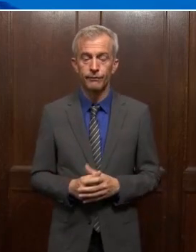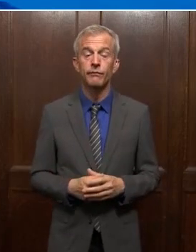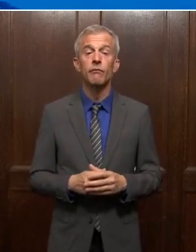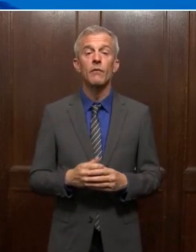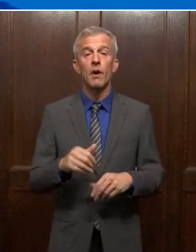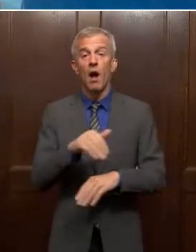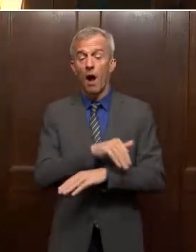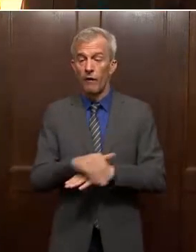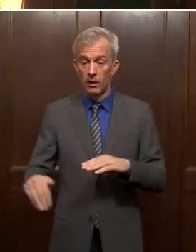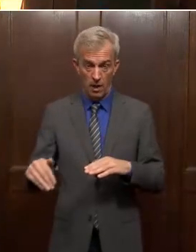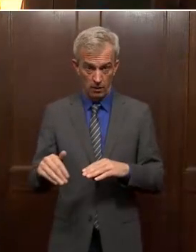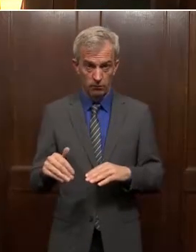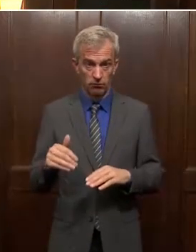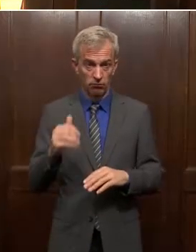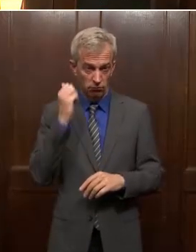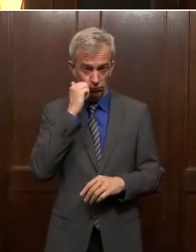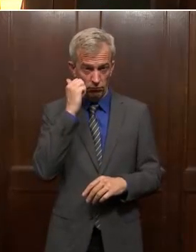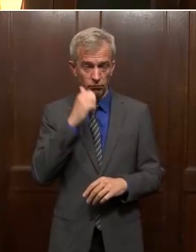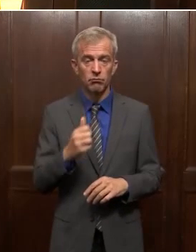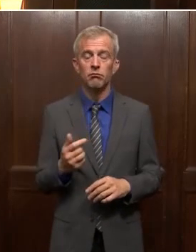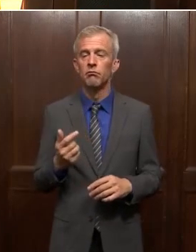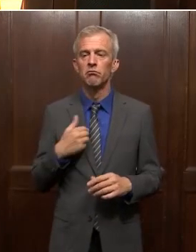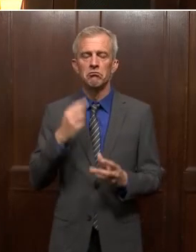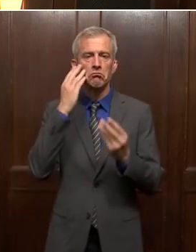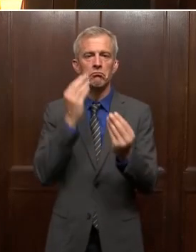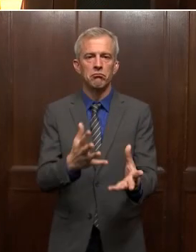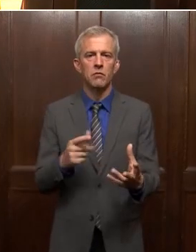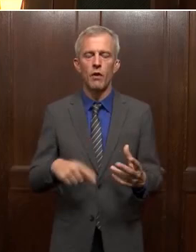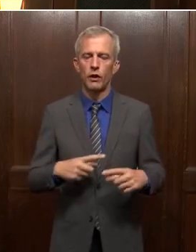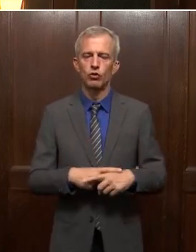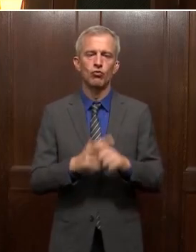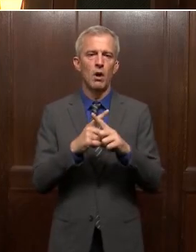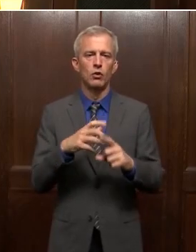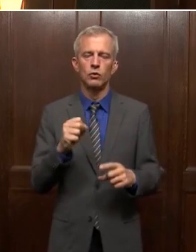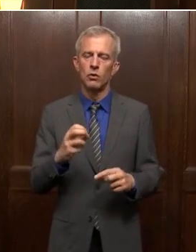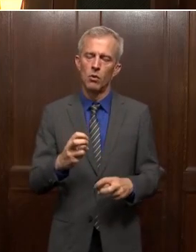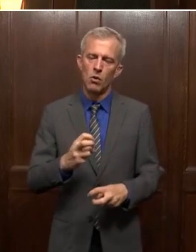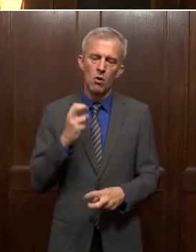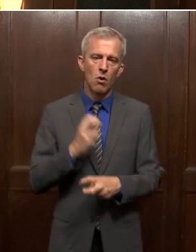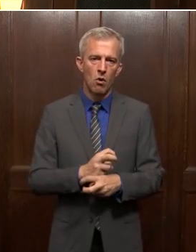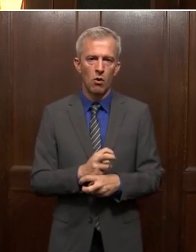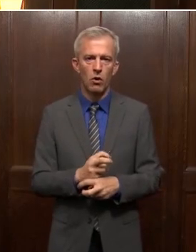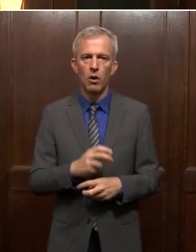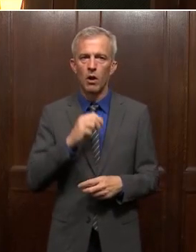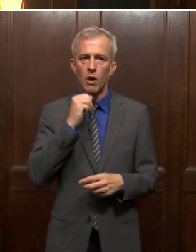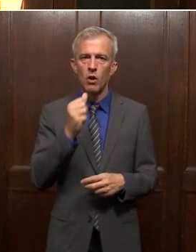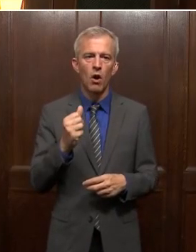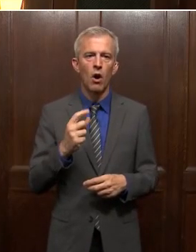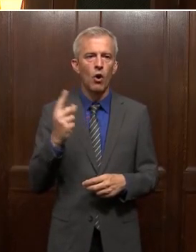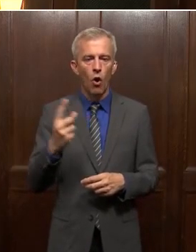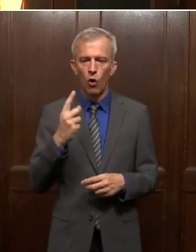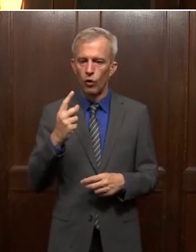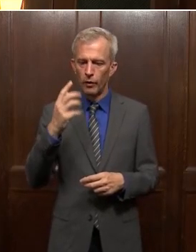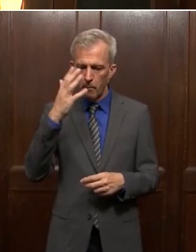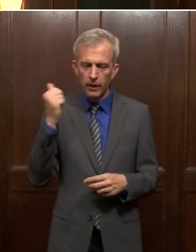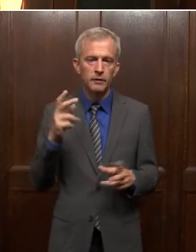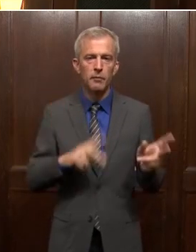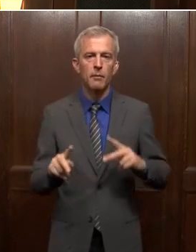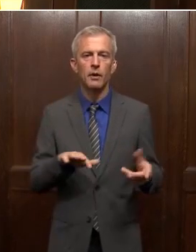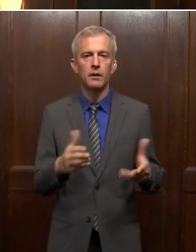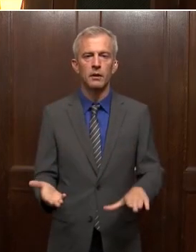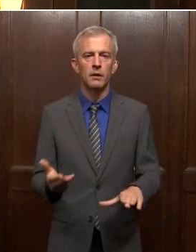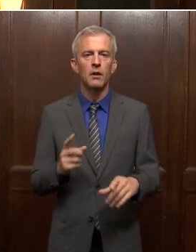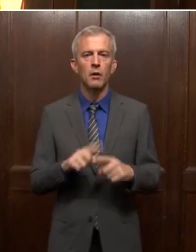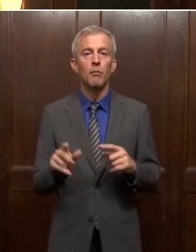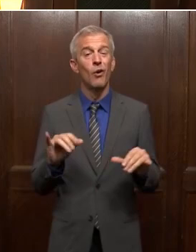night at this briefing, I have shared that this crisis has been so hard, not just on the lost lives, but also